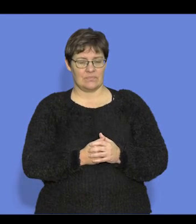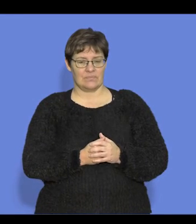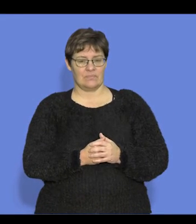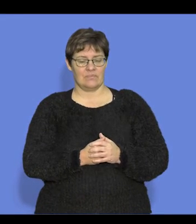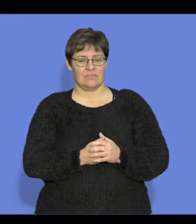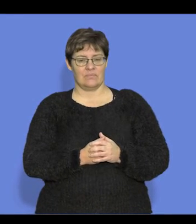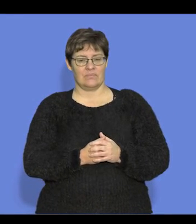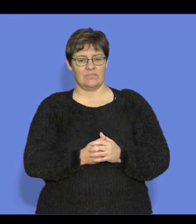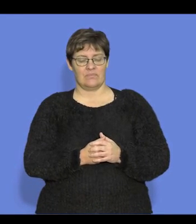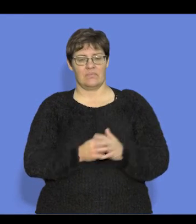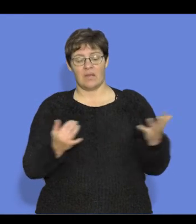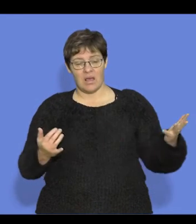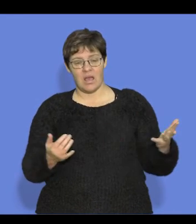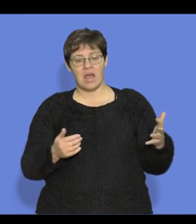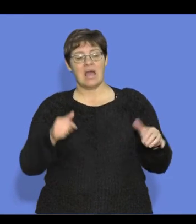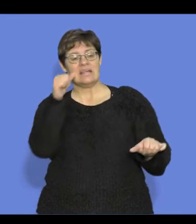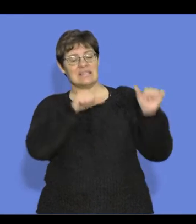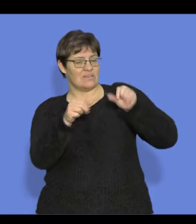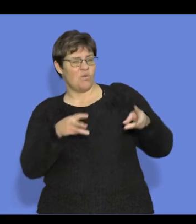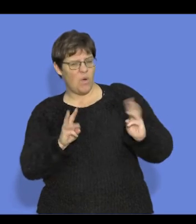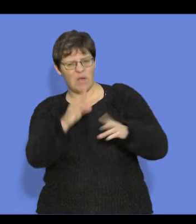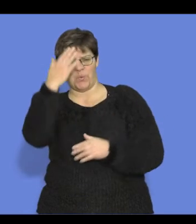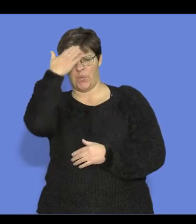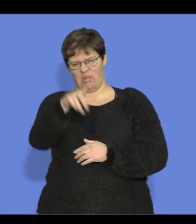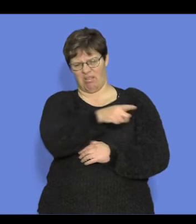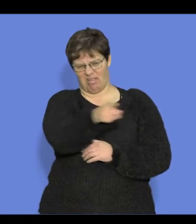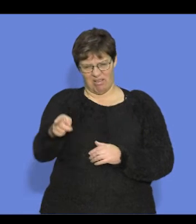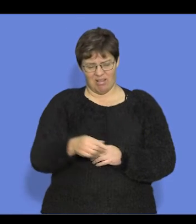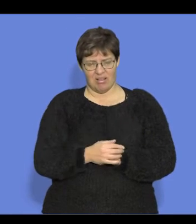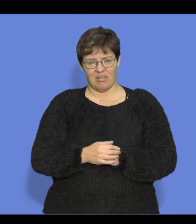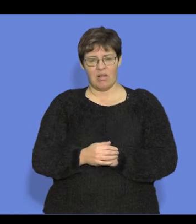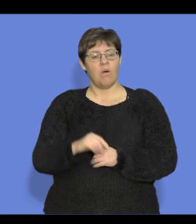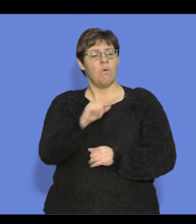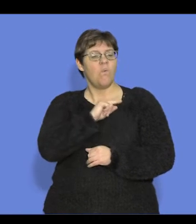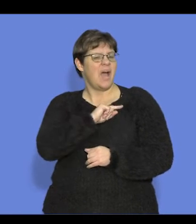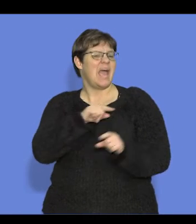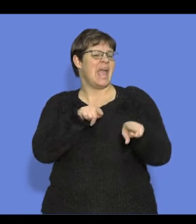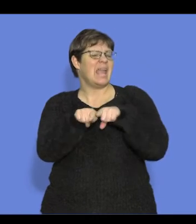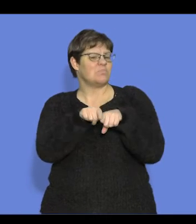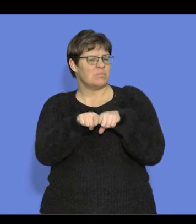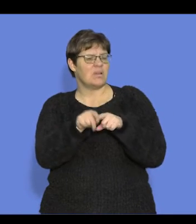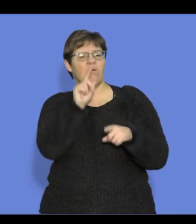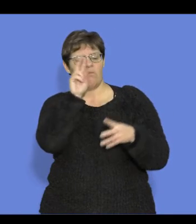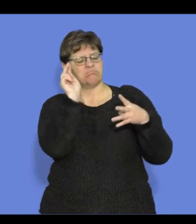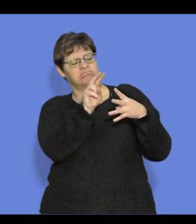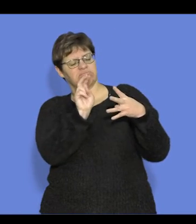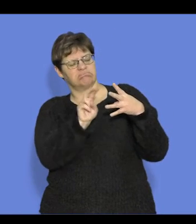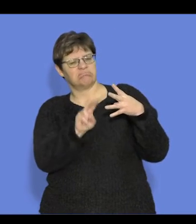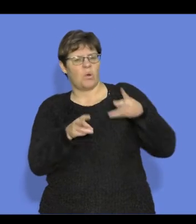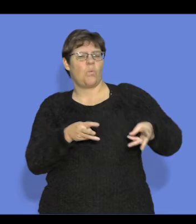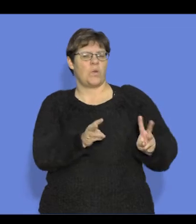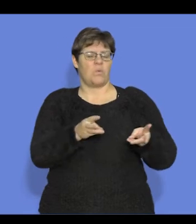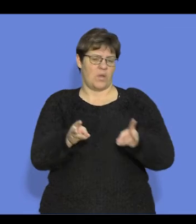Then, the rest of the scientific method you should be quite familiar with, because when you've done experiments, you've looked at the